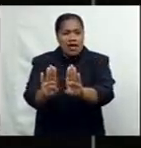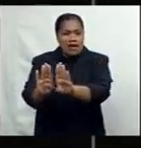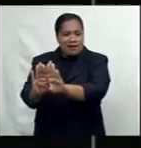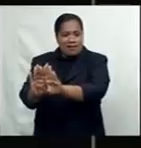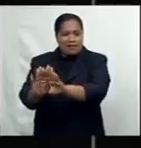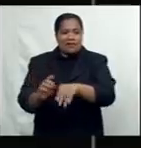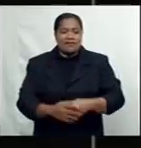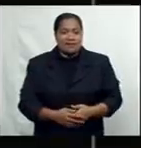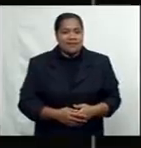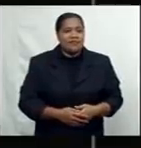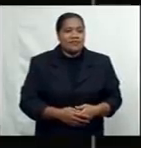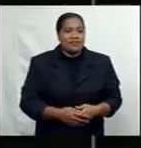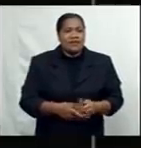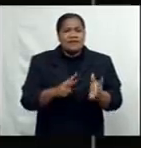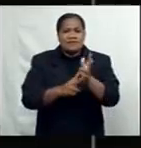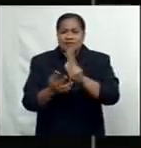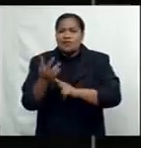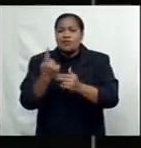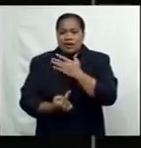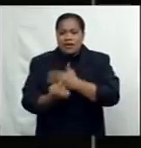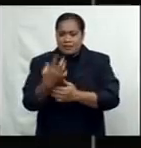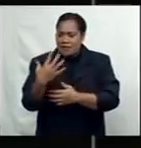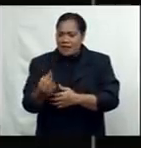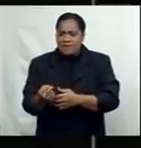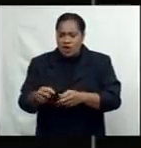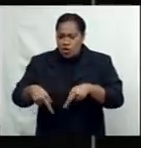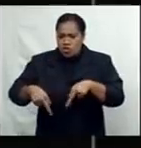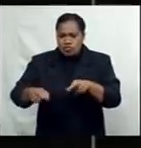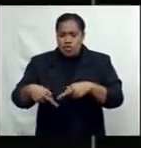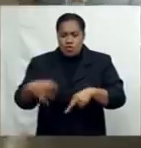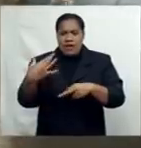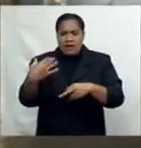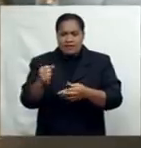up a roadside stall. Josiah Nuga again with his story.